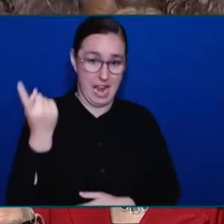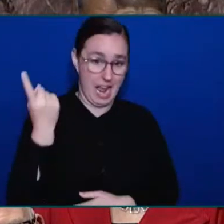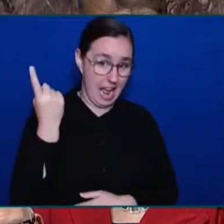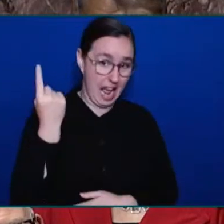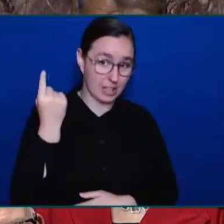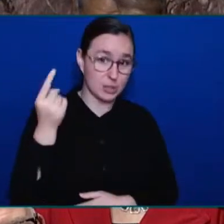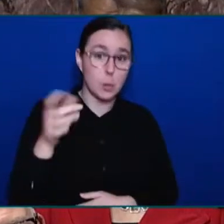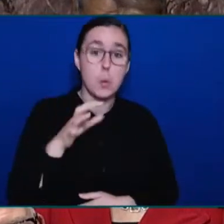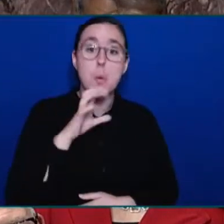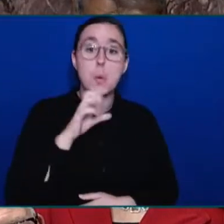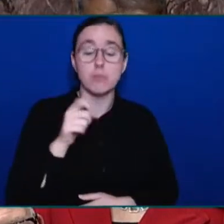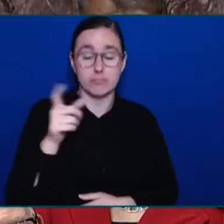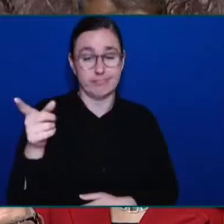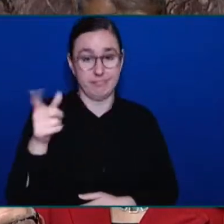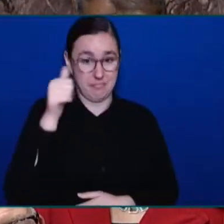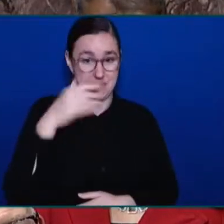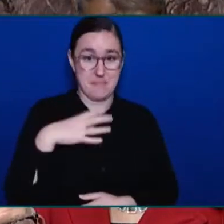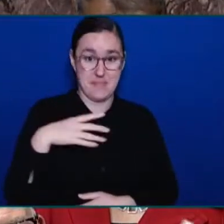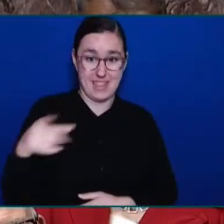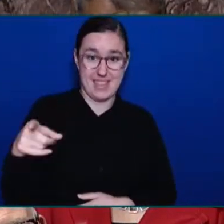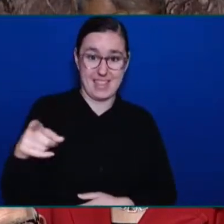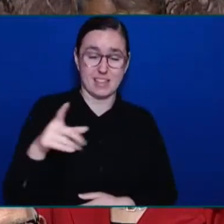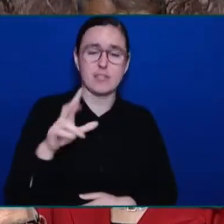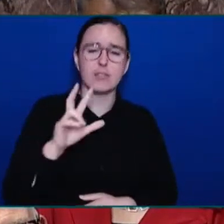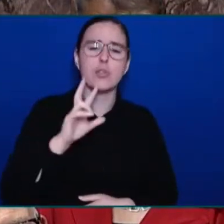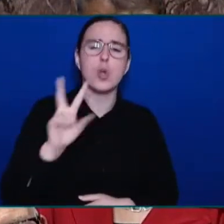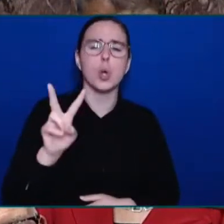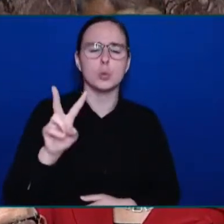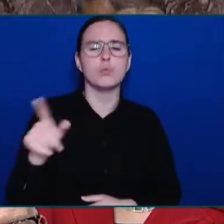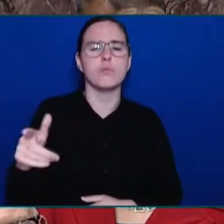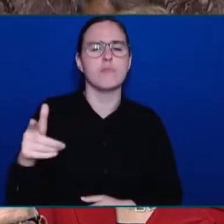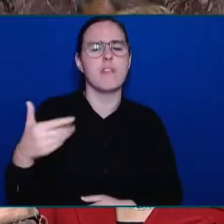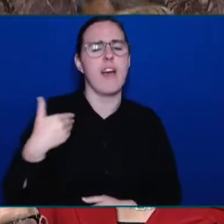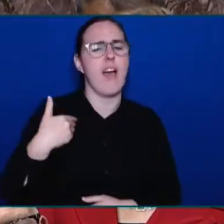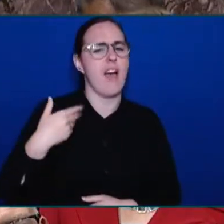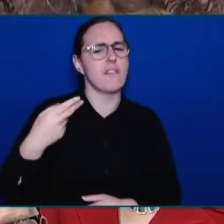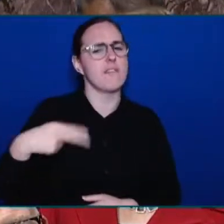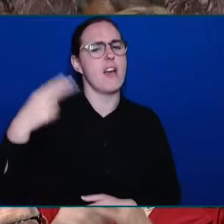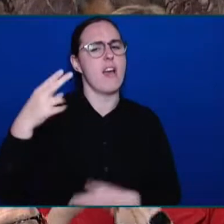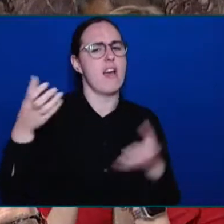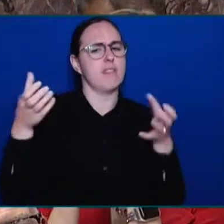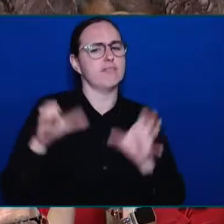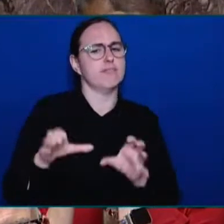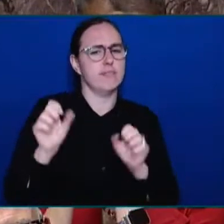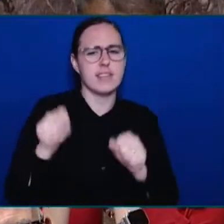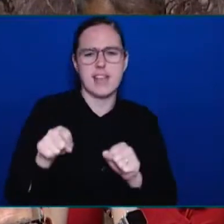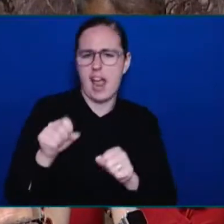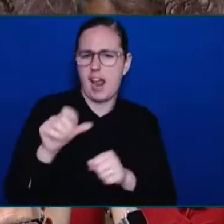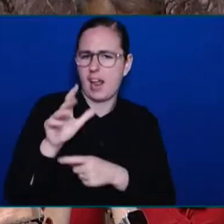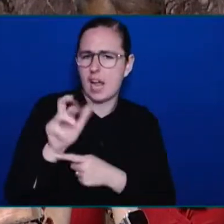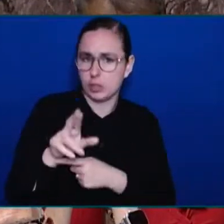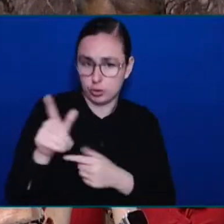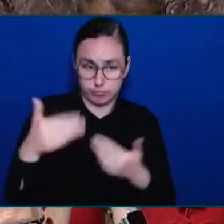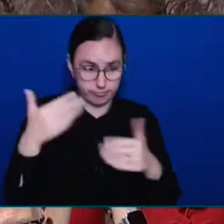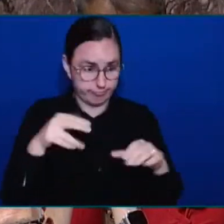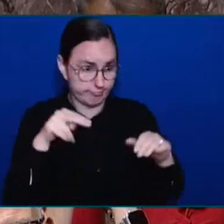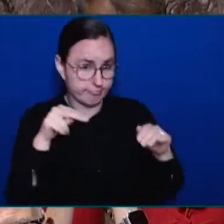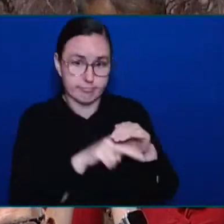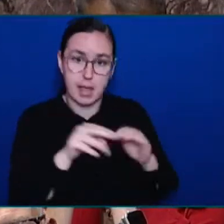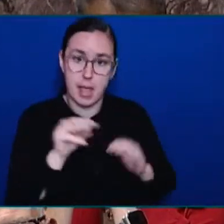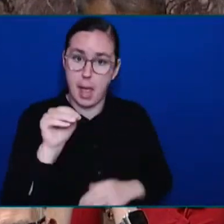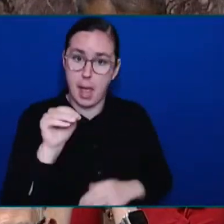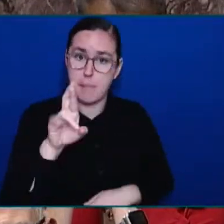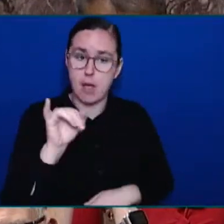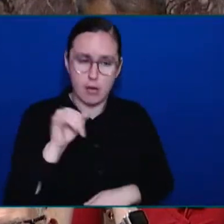breast cancer had an abnormal MRI, but it took 6 months for a breast biopsy to